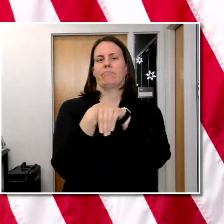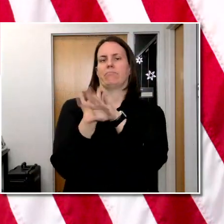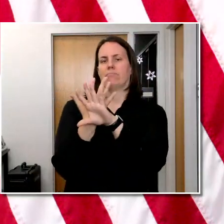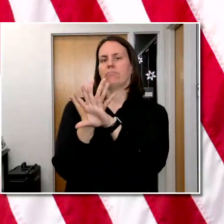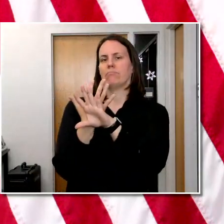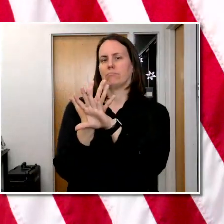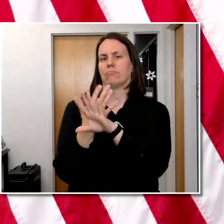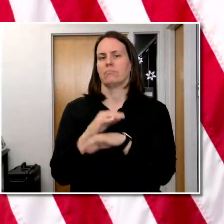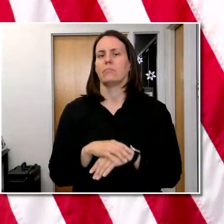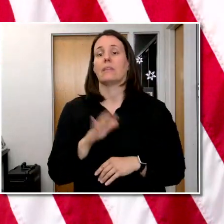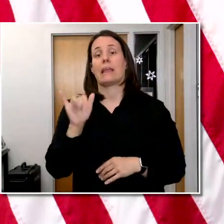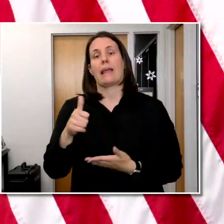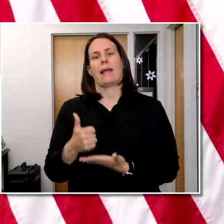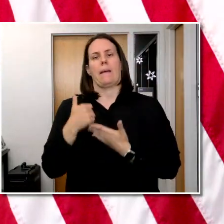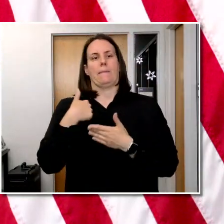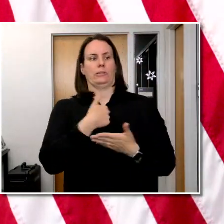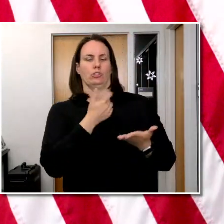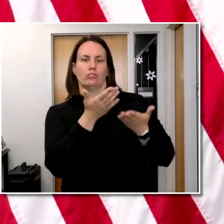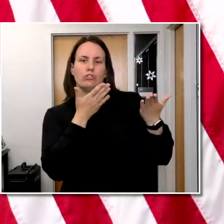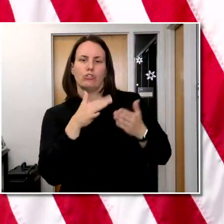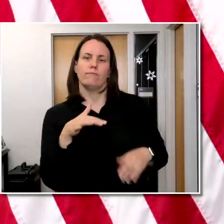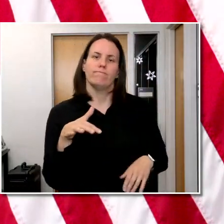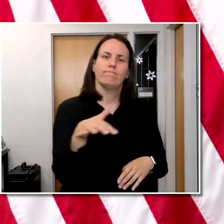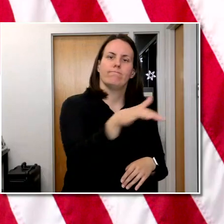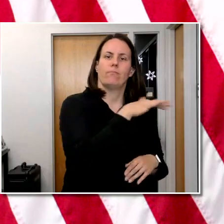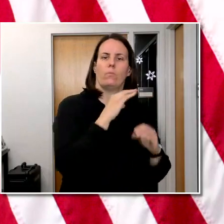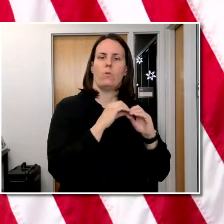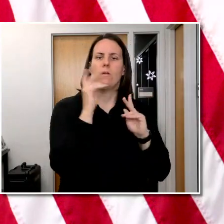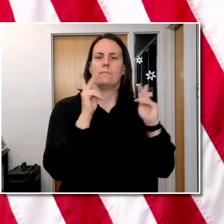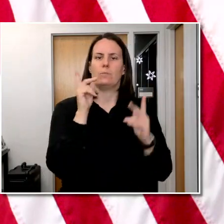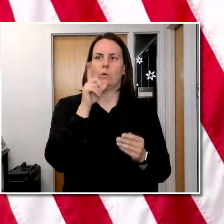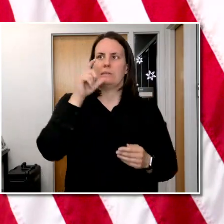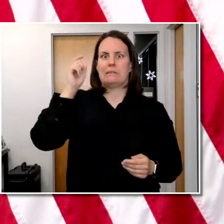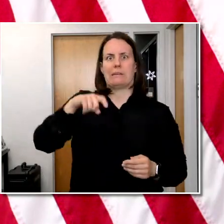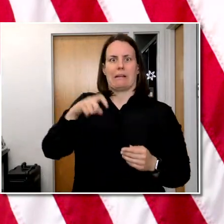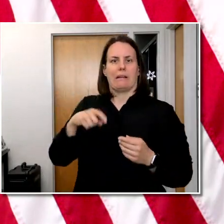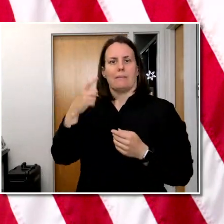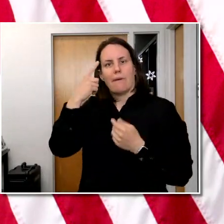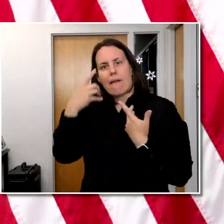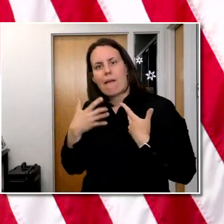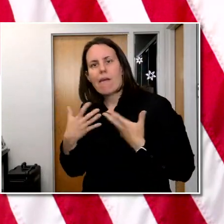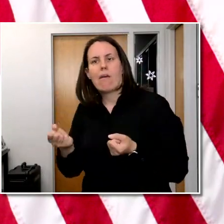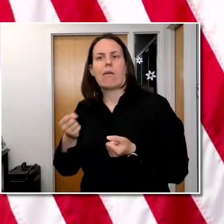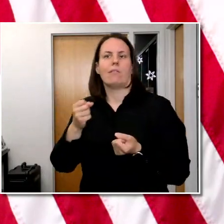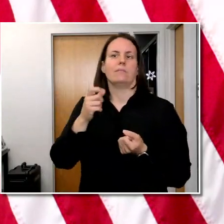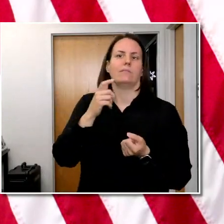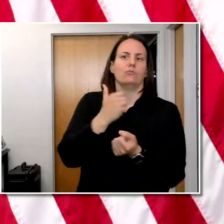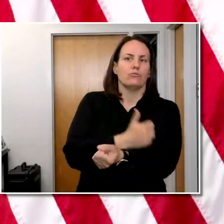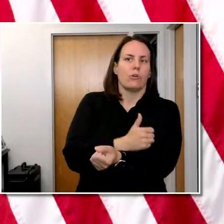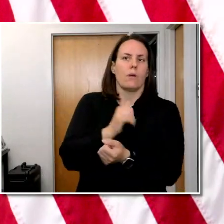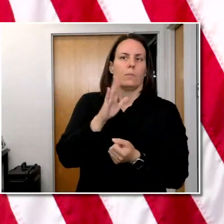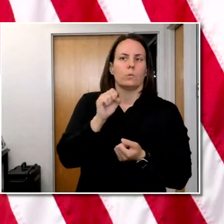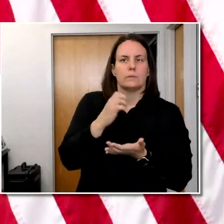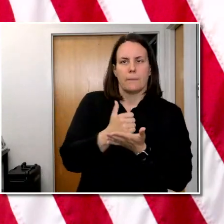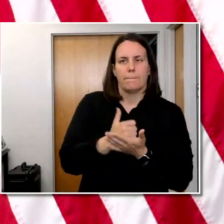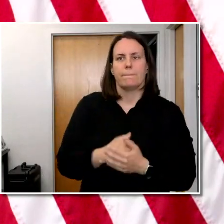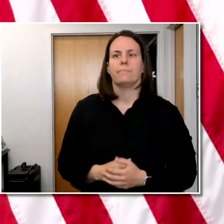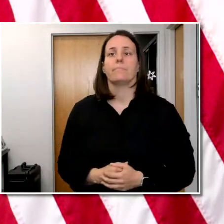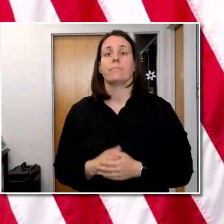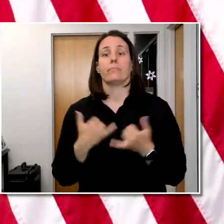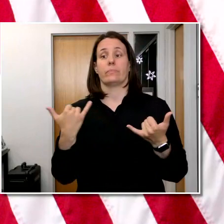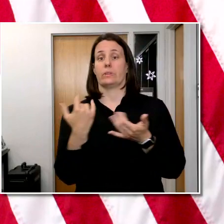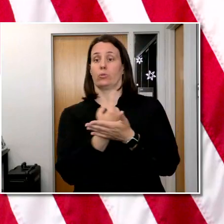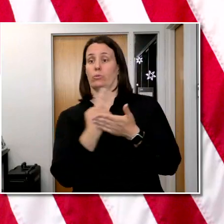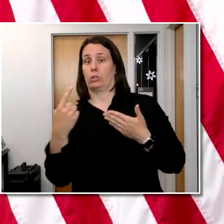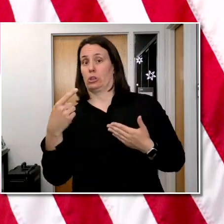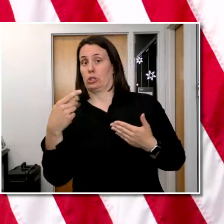pandemic. DHS will focus our Facebook Live this Thursday on Medicaid and Food Share, so if you'd like more information